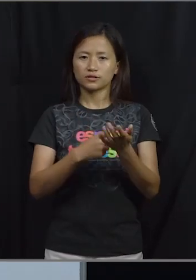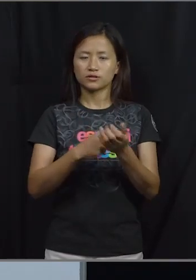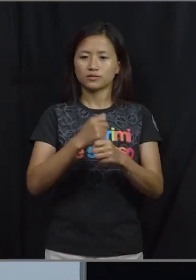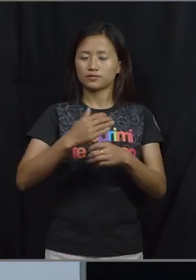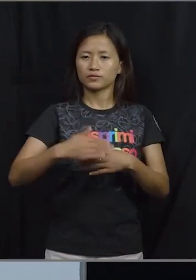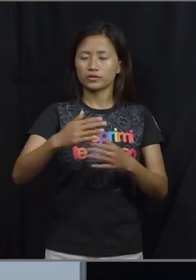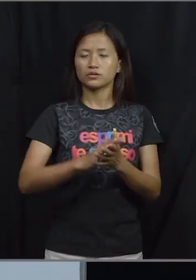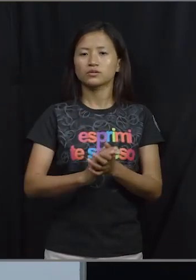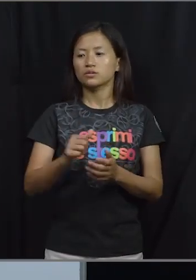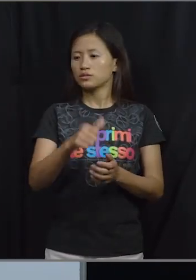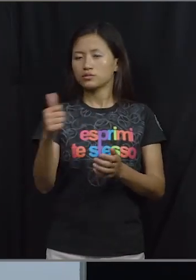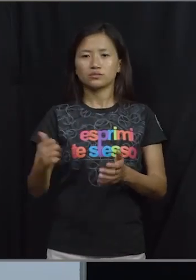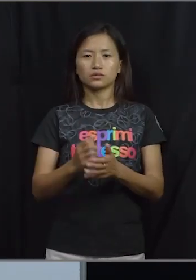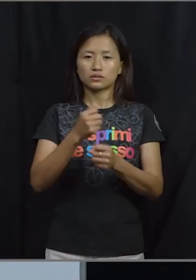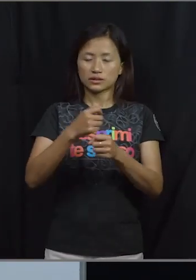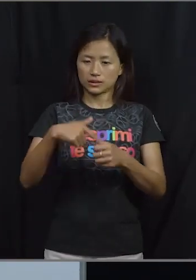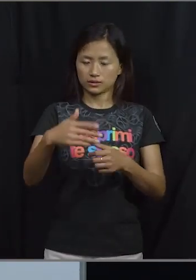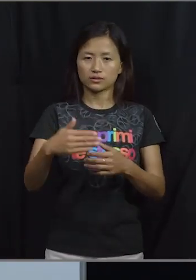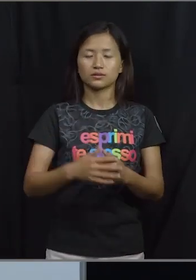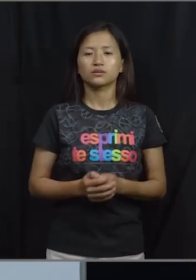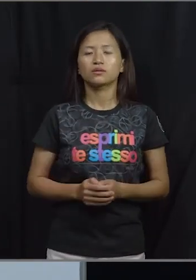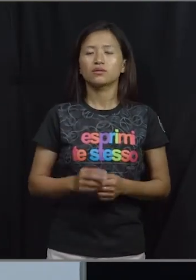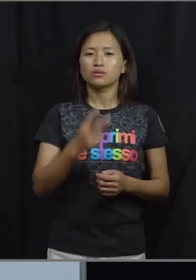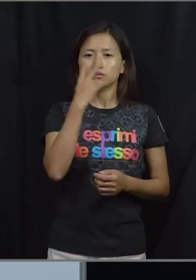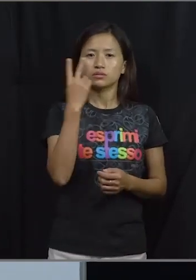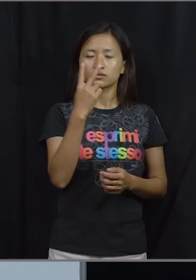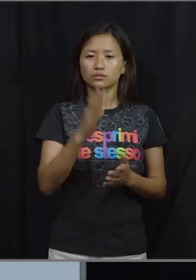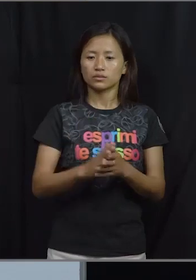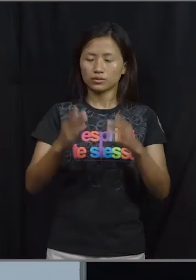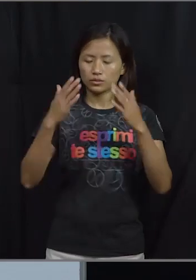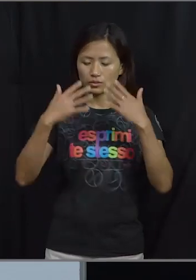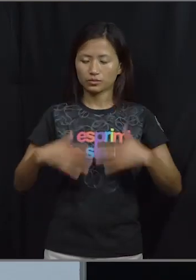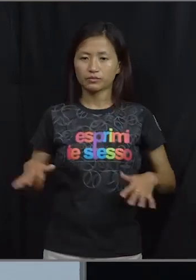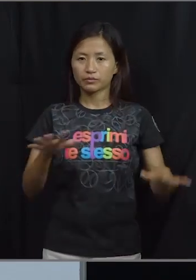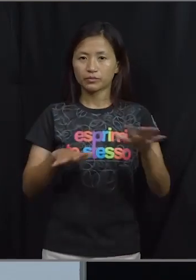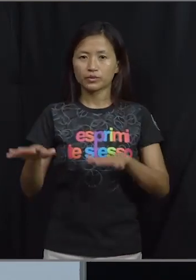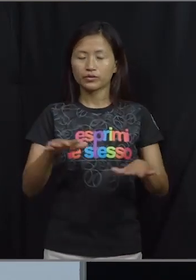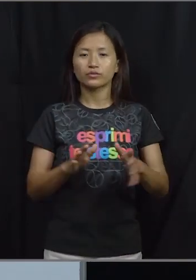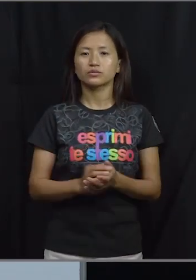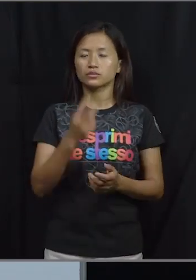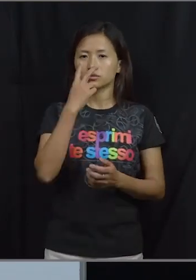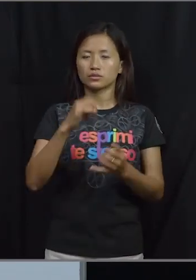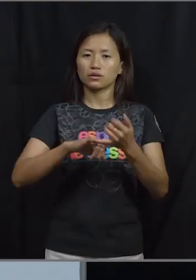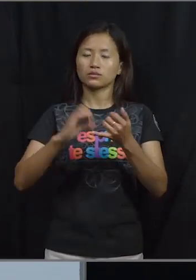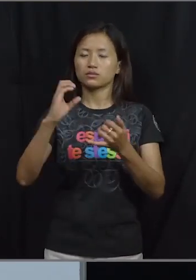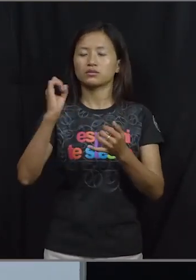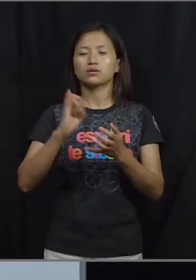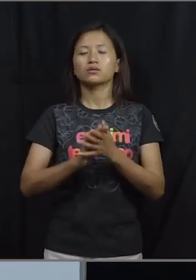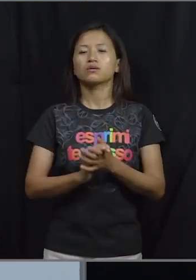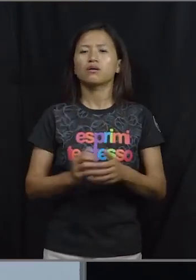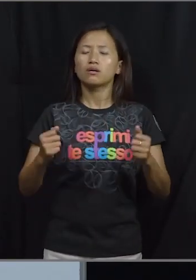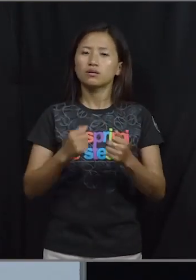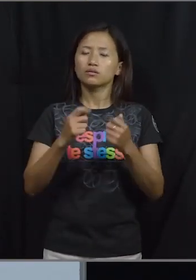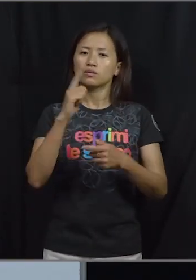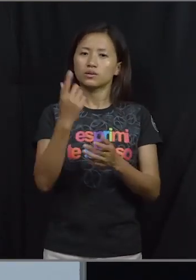it? So all those observing all those human behaviors, this group of psychologists, they are arguing with